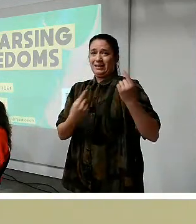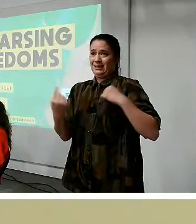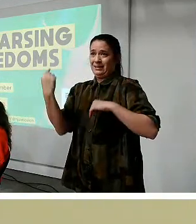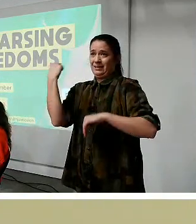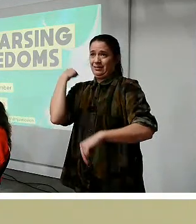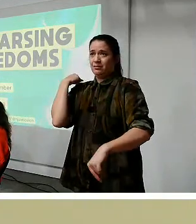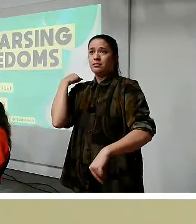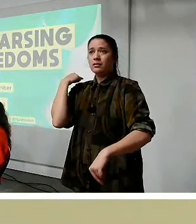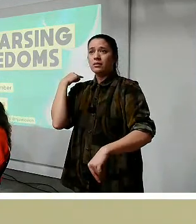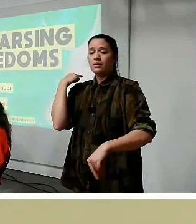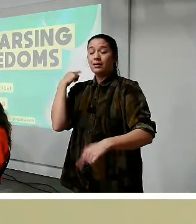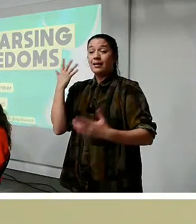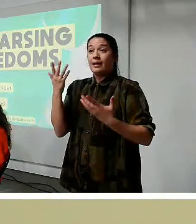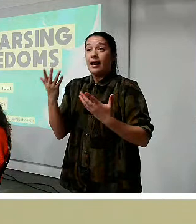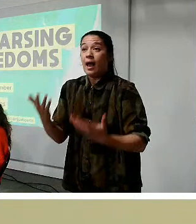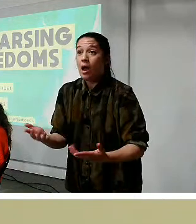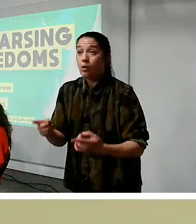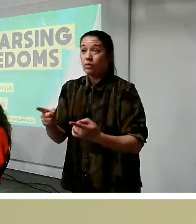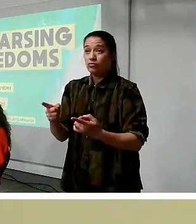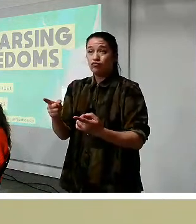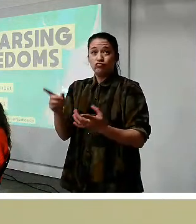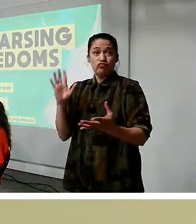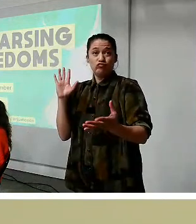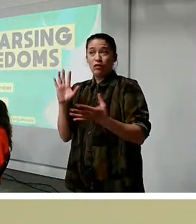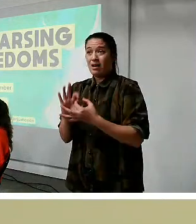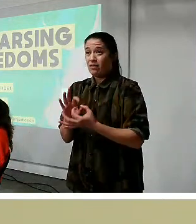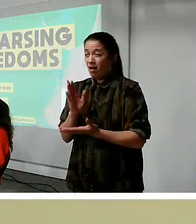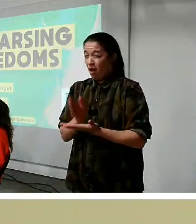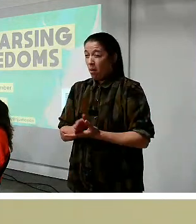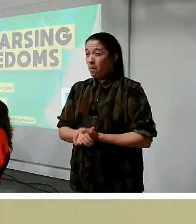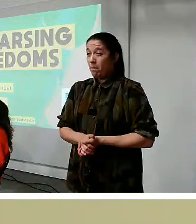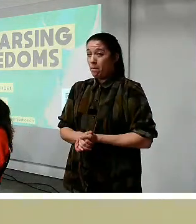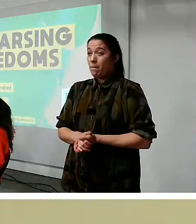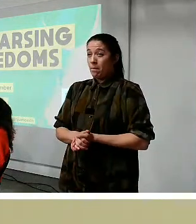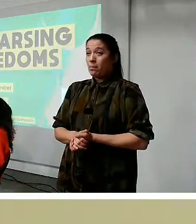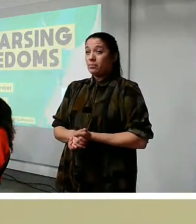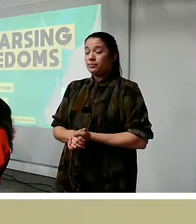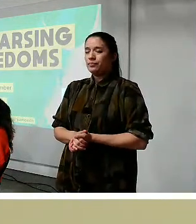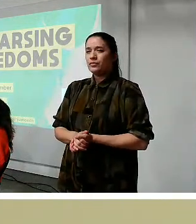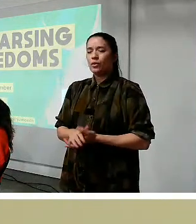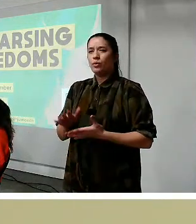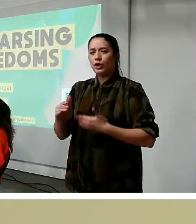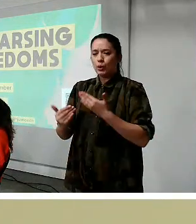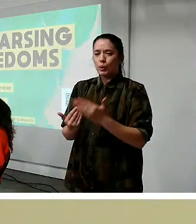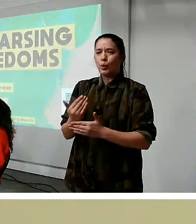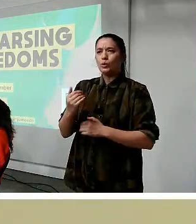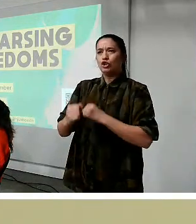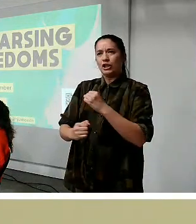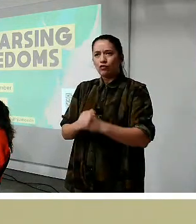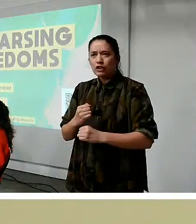It's still relevant, that's great, and it's great that it's informing a new generation of young